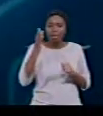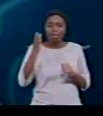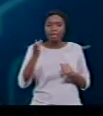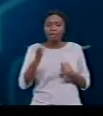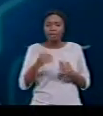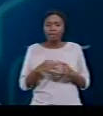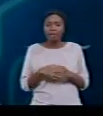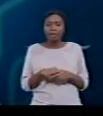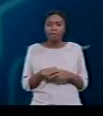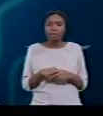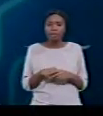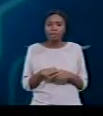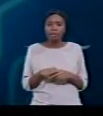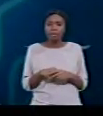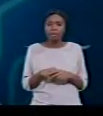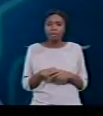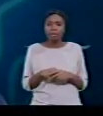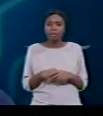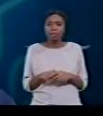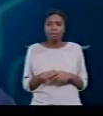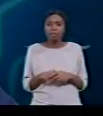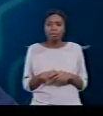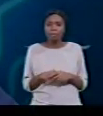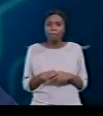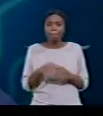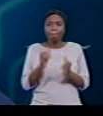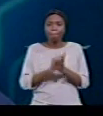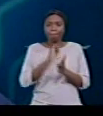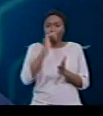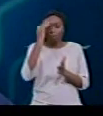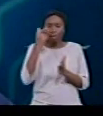bride. That's why the Bible says,